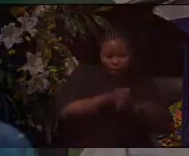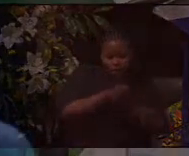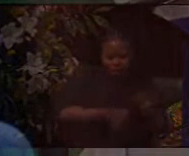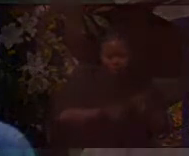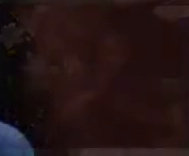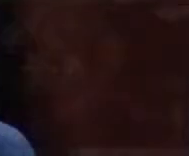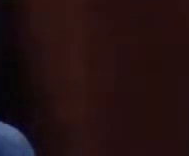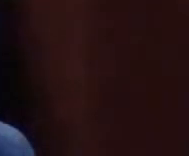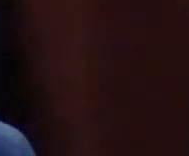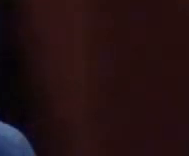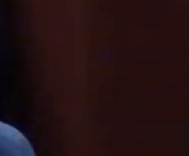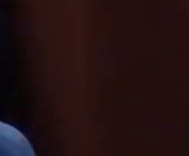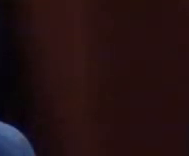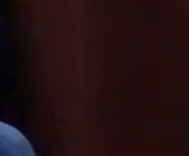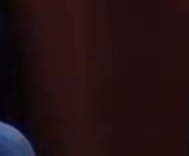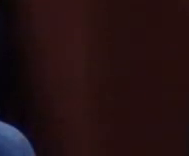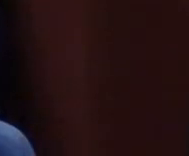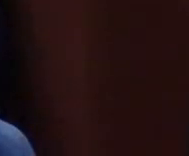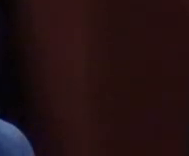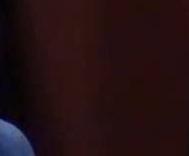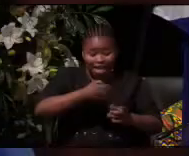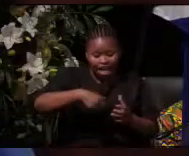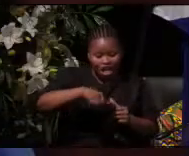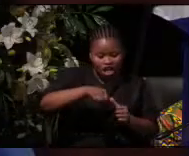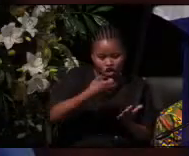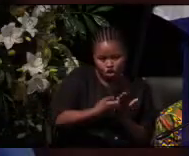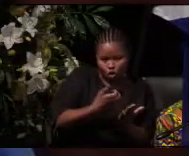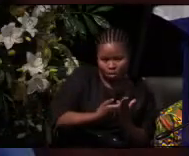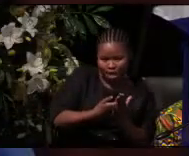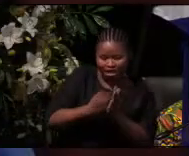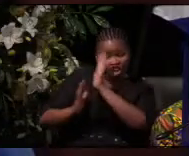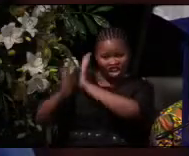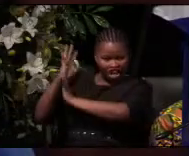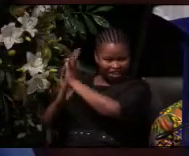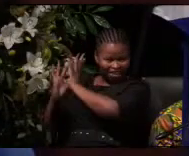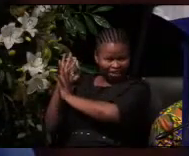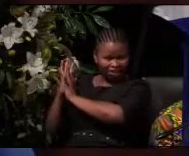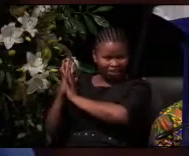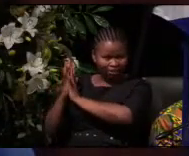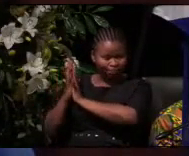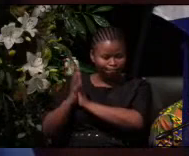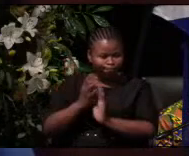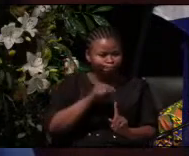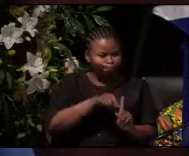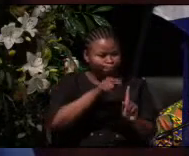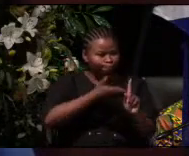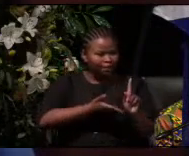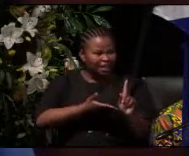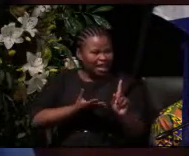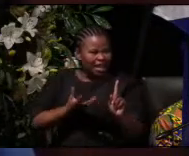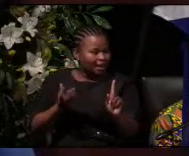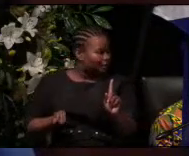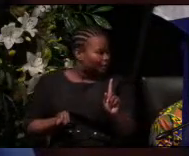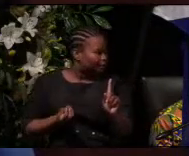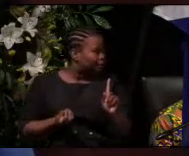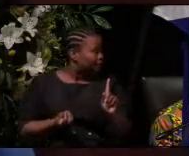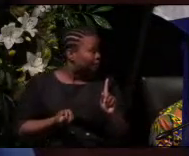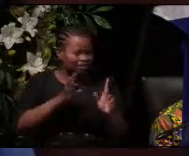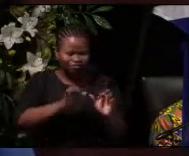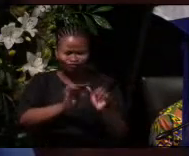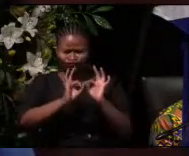International politics real economy and Heritage so he he has a vast